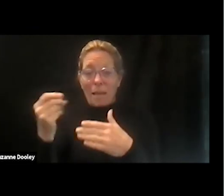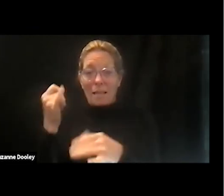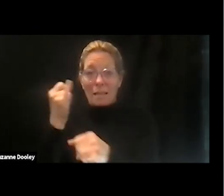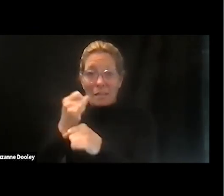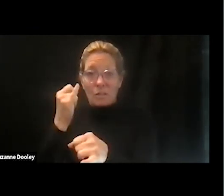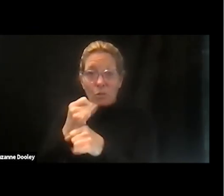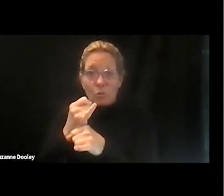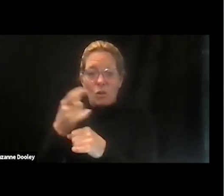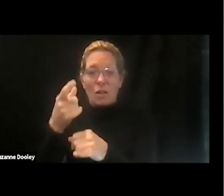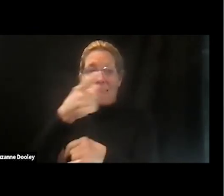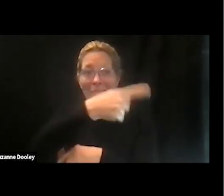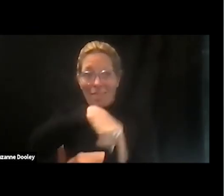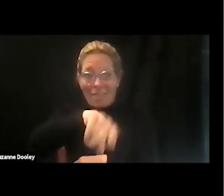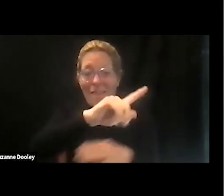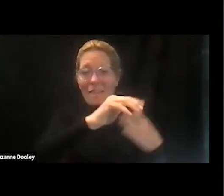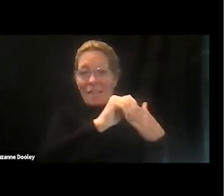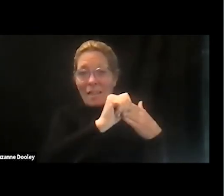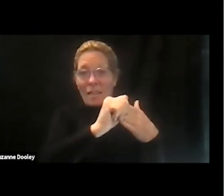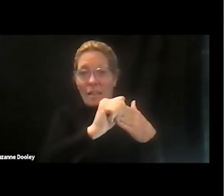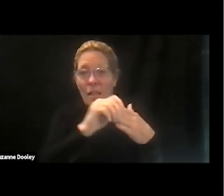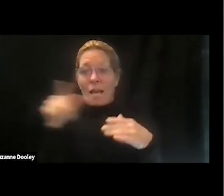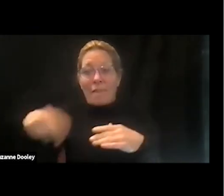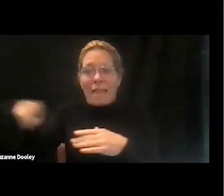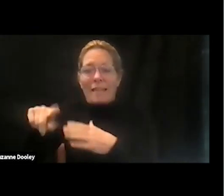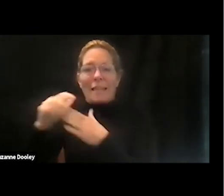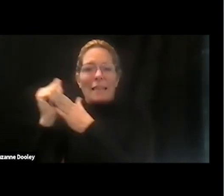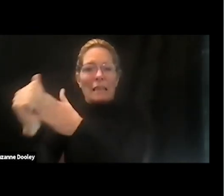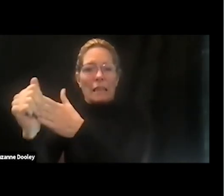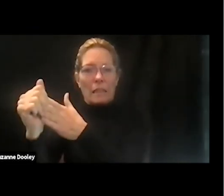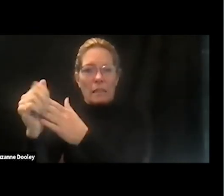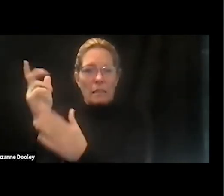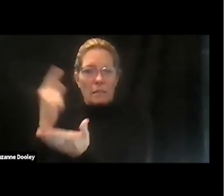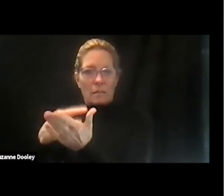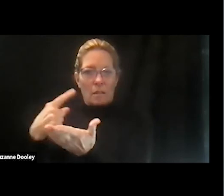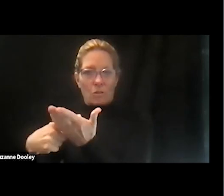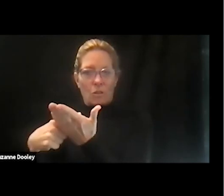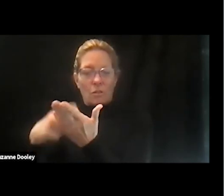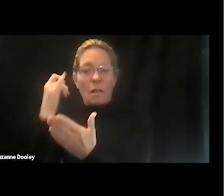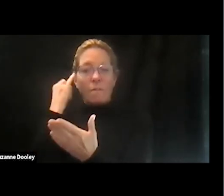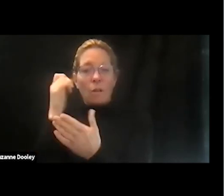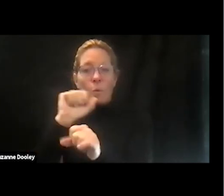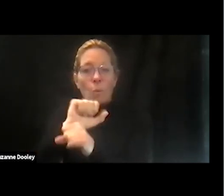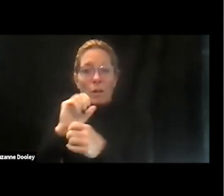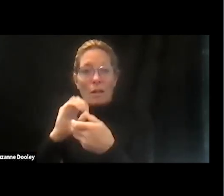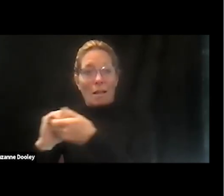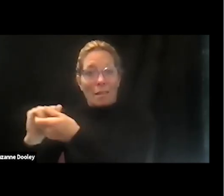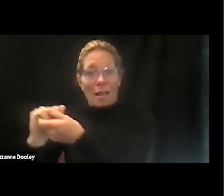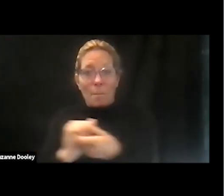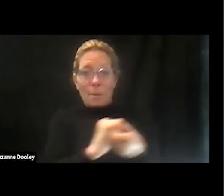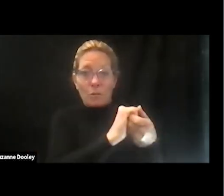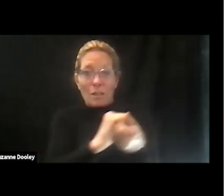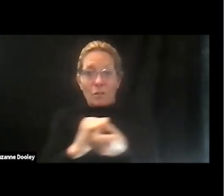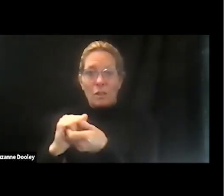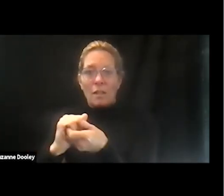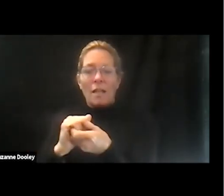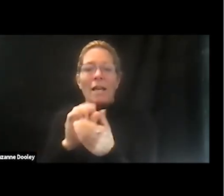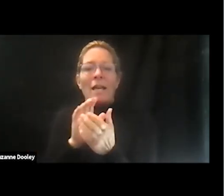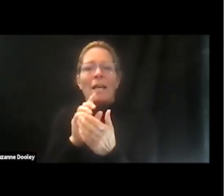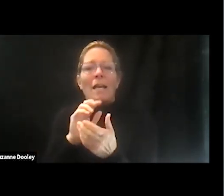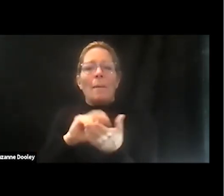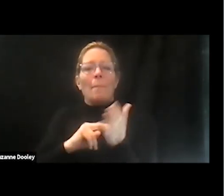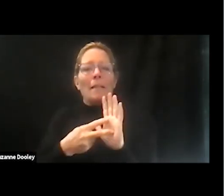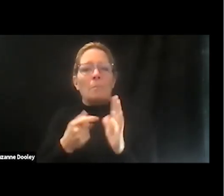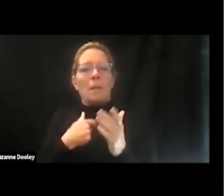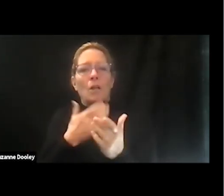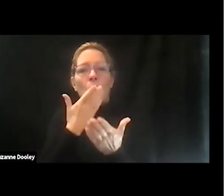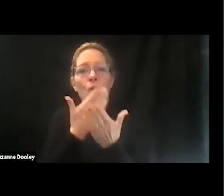they can lead those discussions. And it's when you're working in collaboration with them, it's being a good follower, it's